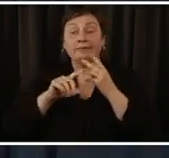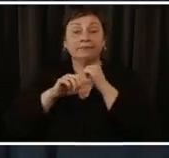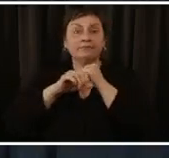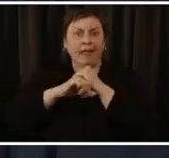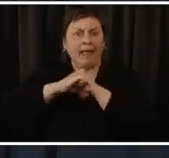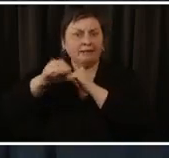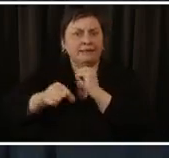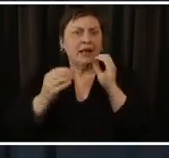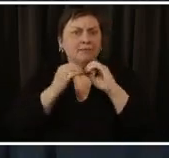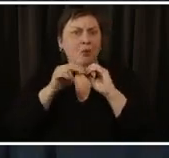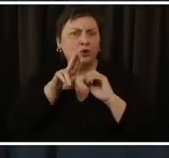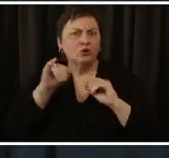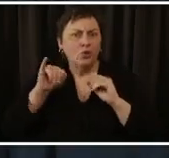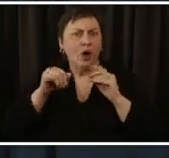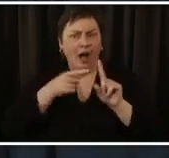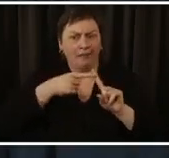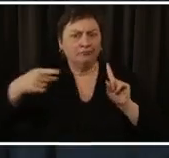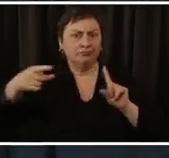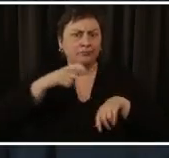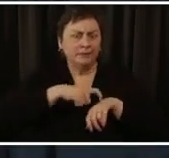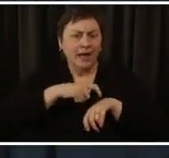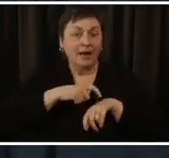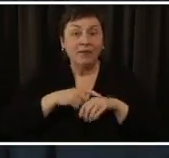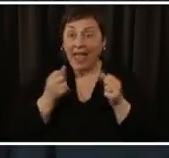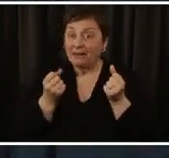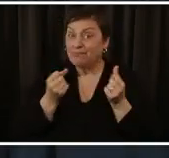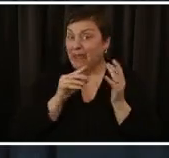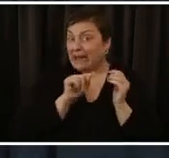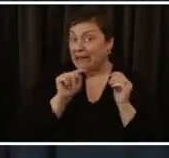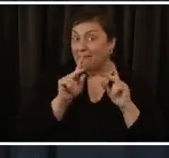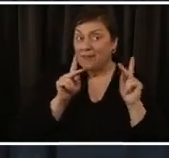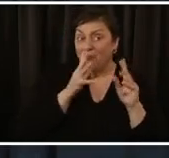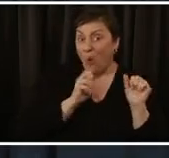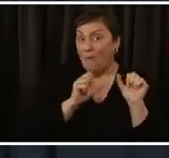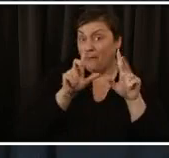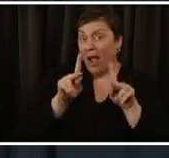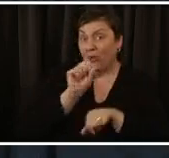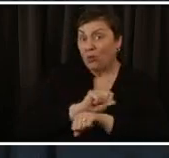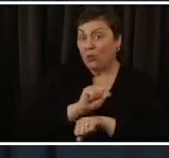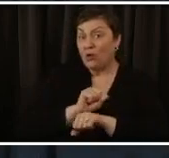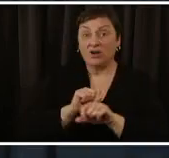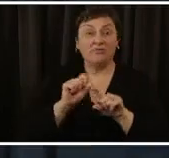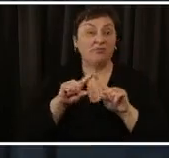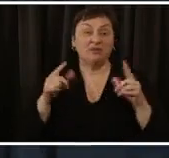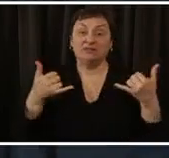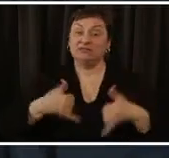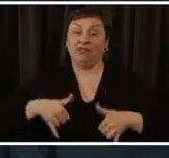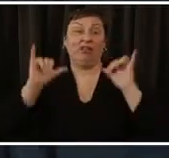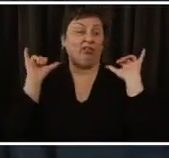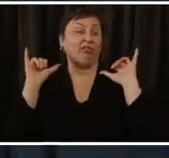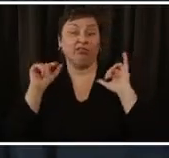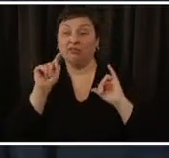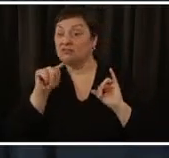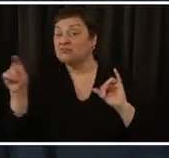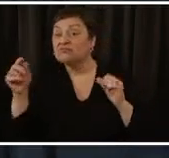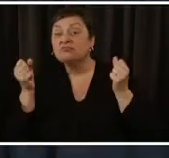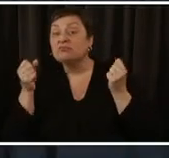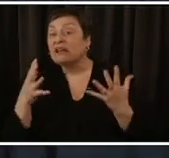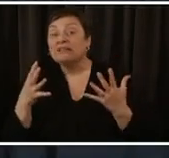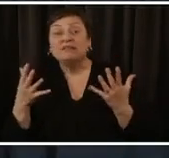Coloradans are, of course, back to work, there are still some whose jobs have been affected by the decrease in tourism to our state,